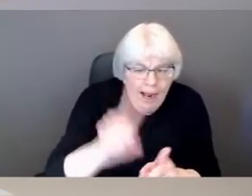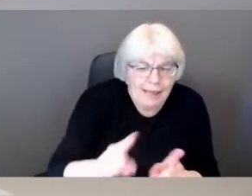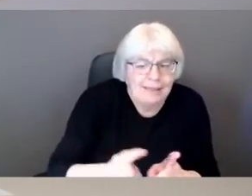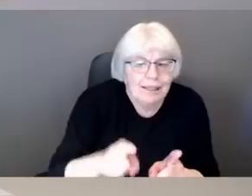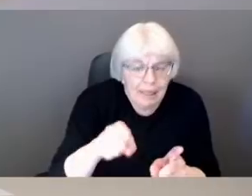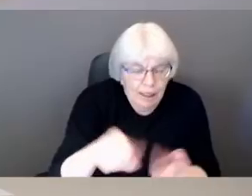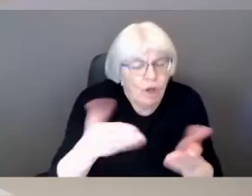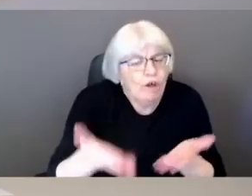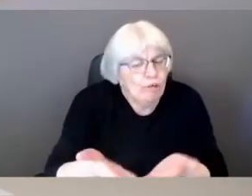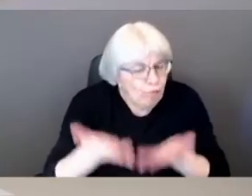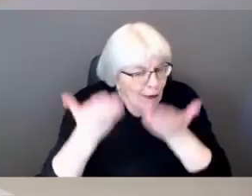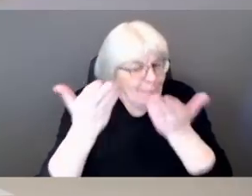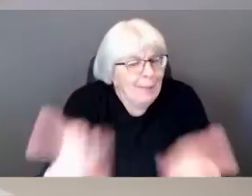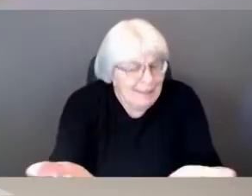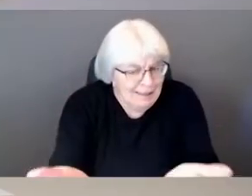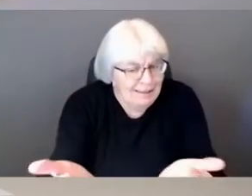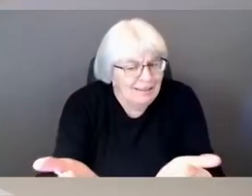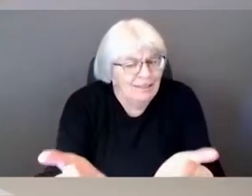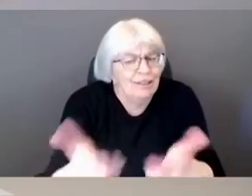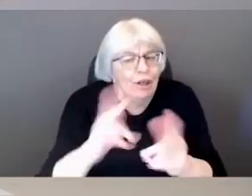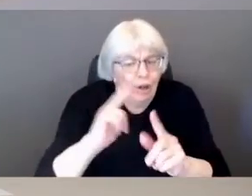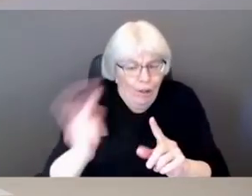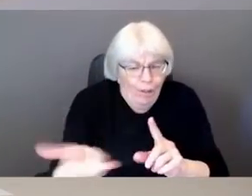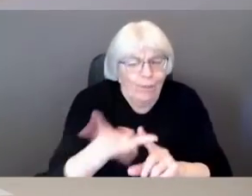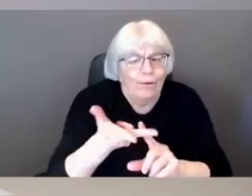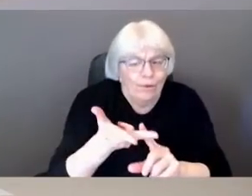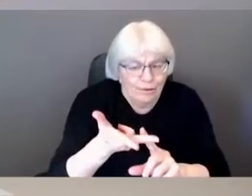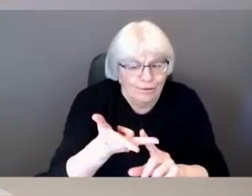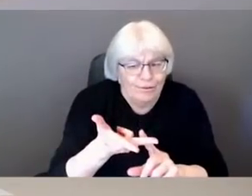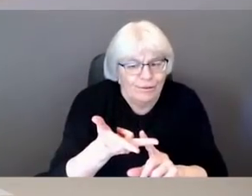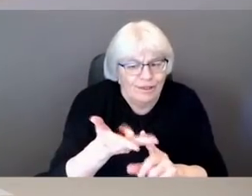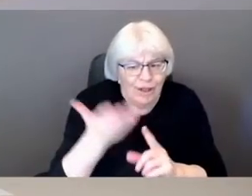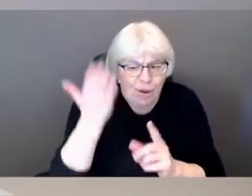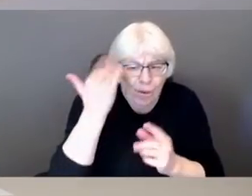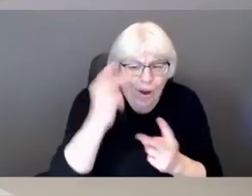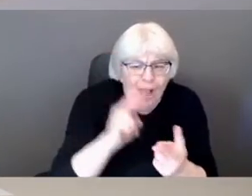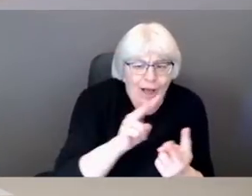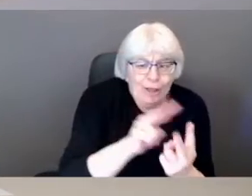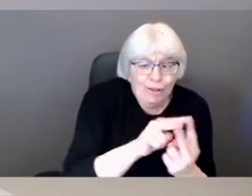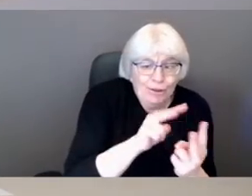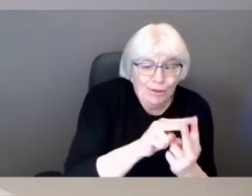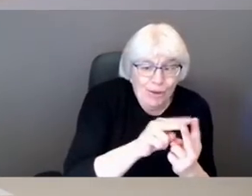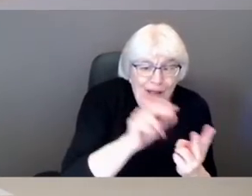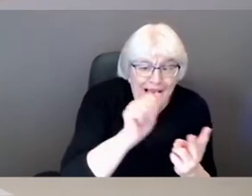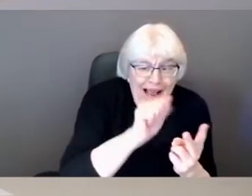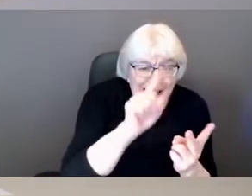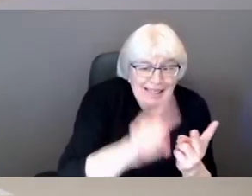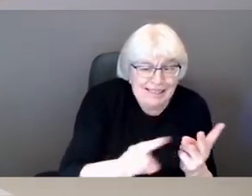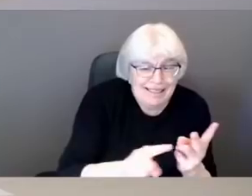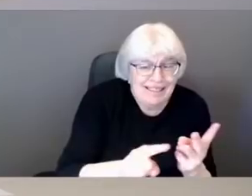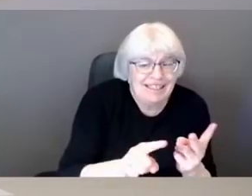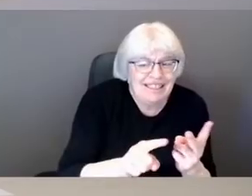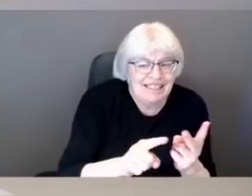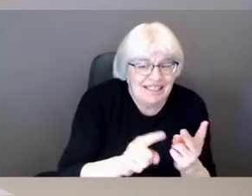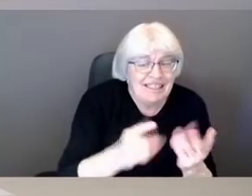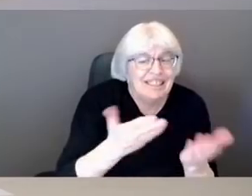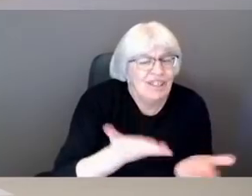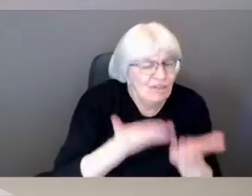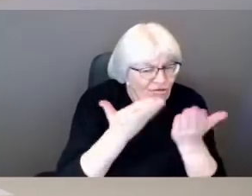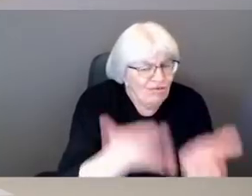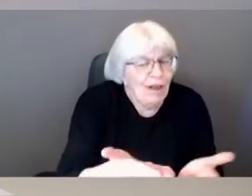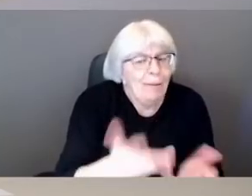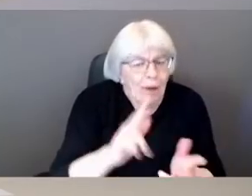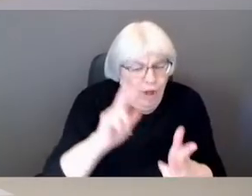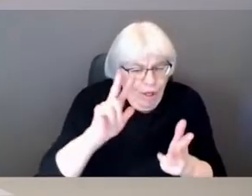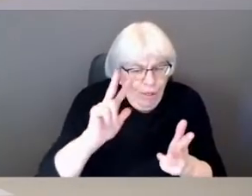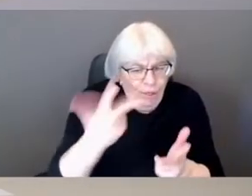and they had their AstraZeneca early, and it's recommended that they get an mRNA booster